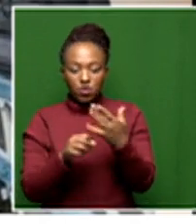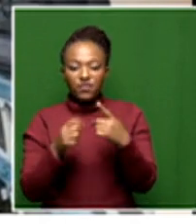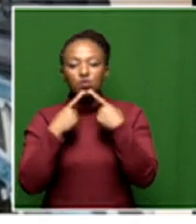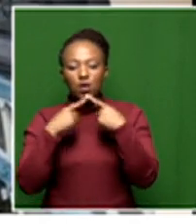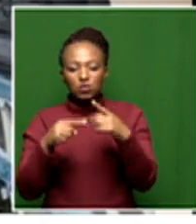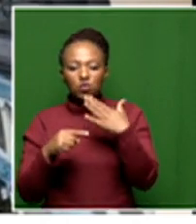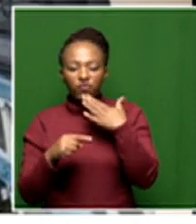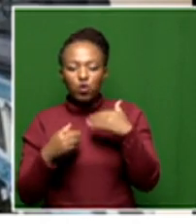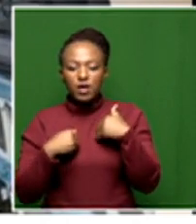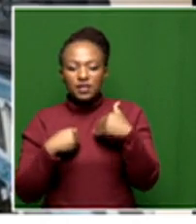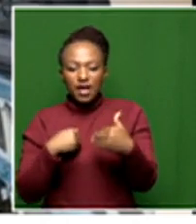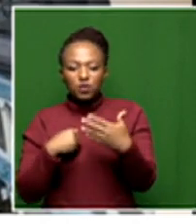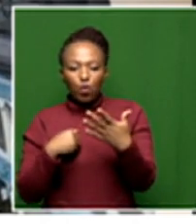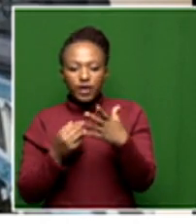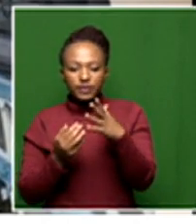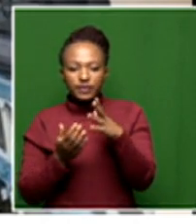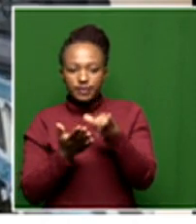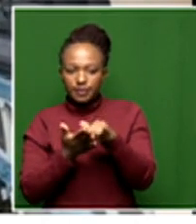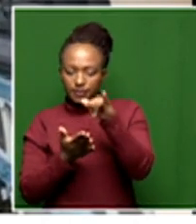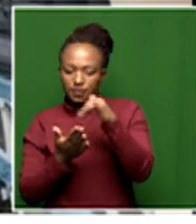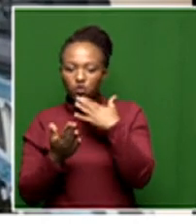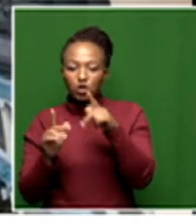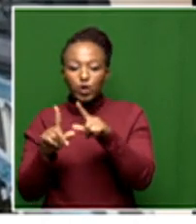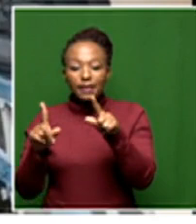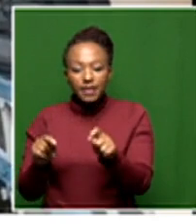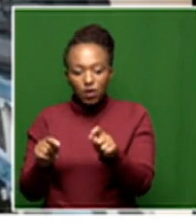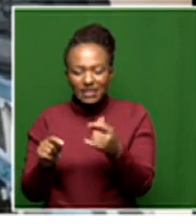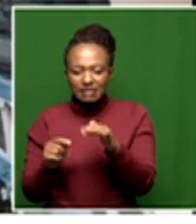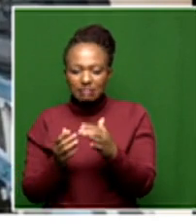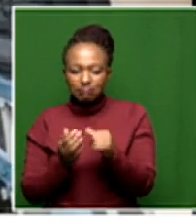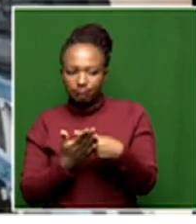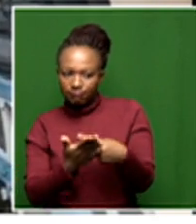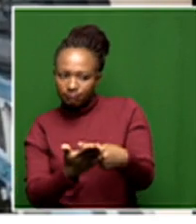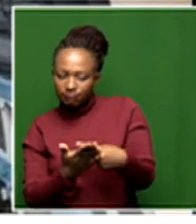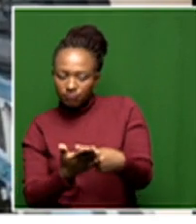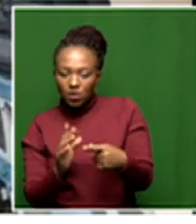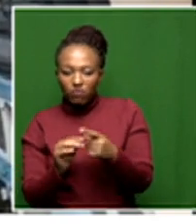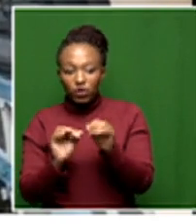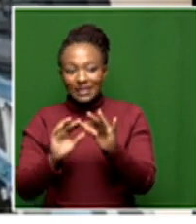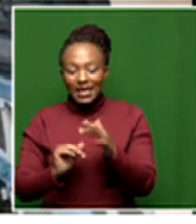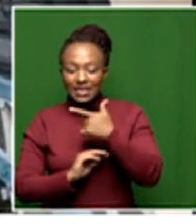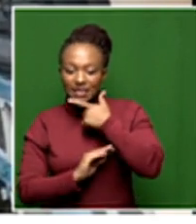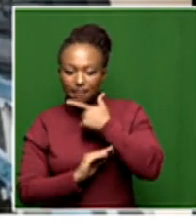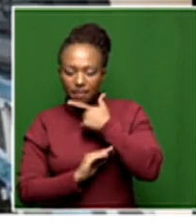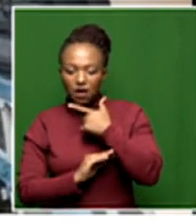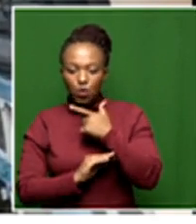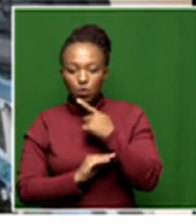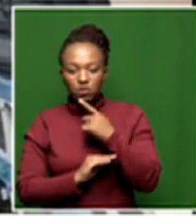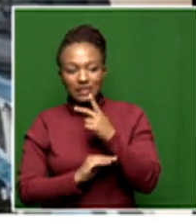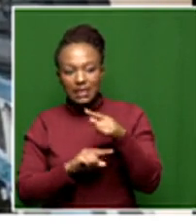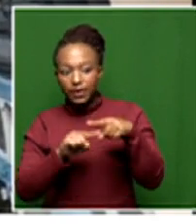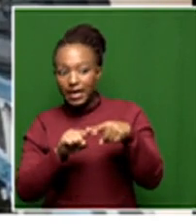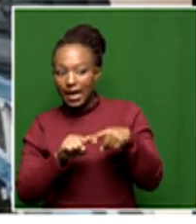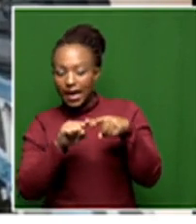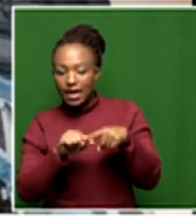for a seasonal operation to Cape Town, and that is still on the cards. That's planned for the 10th of December, but it is very reliant on